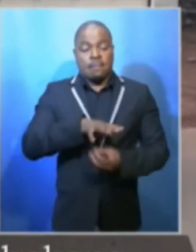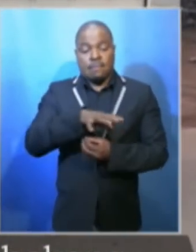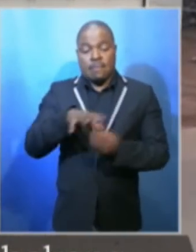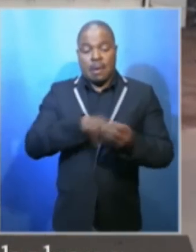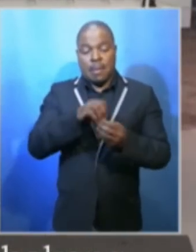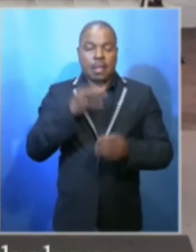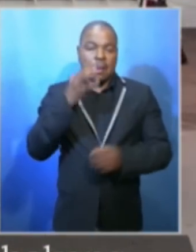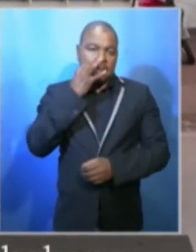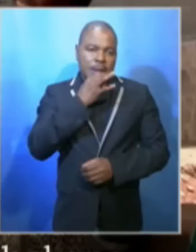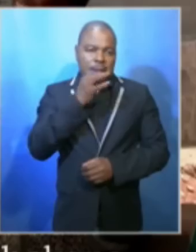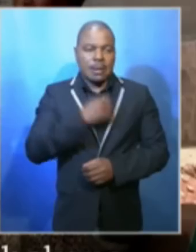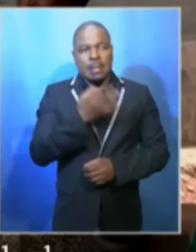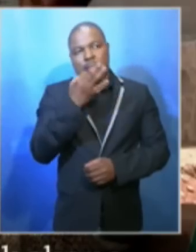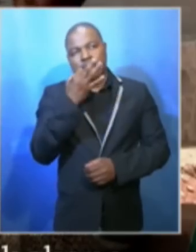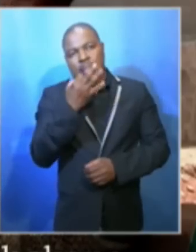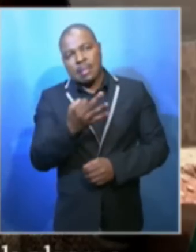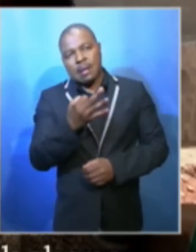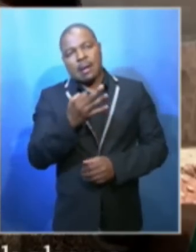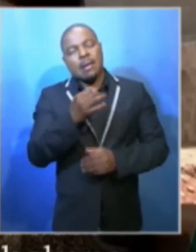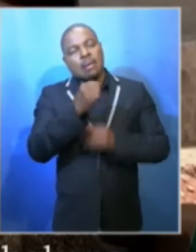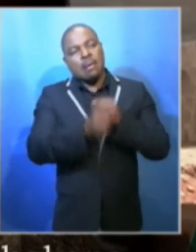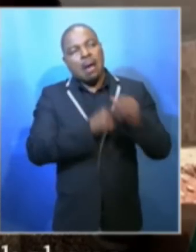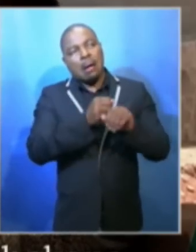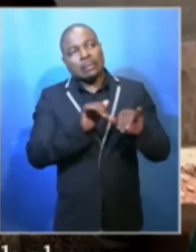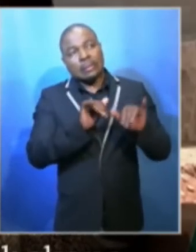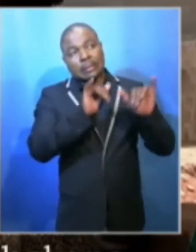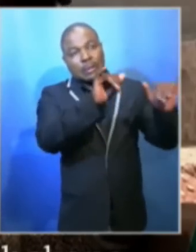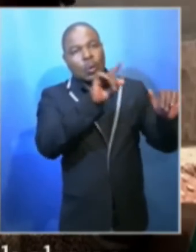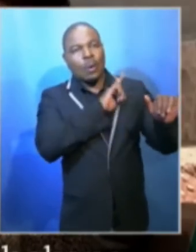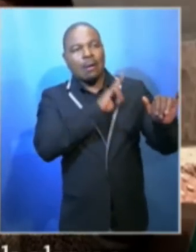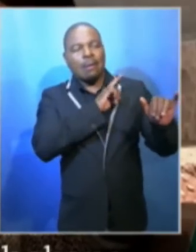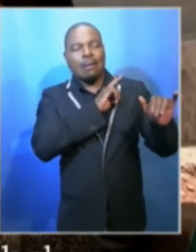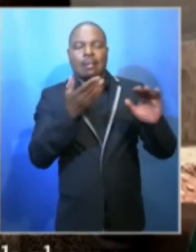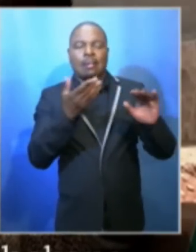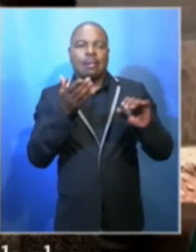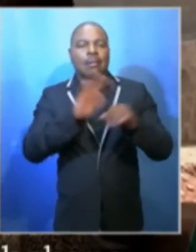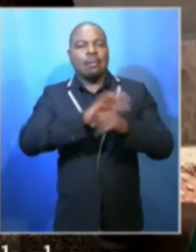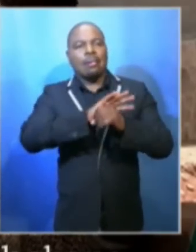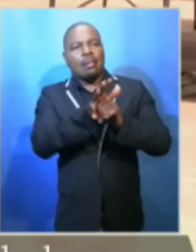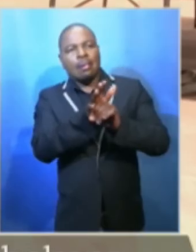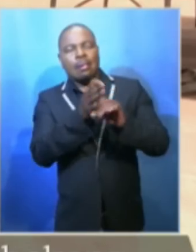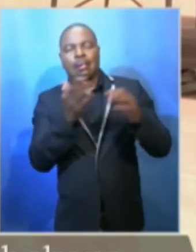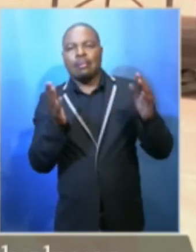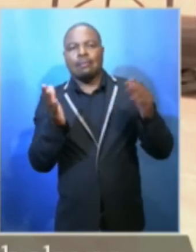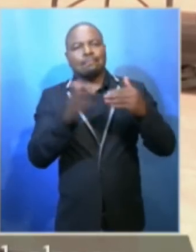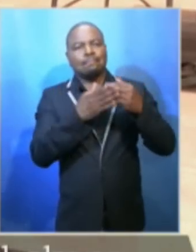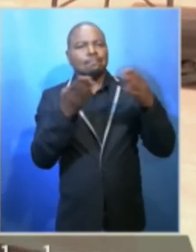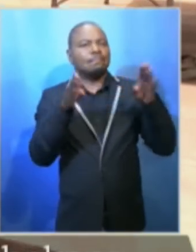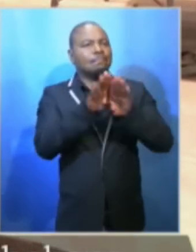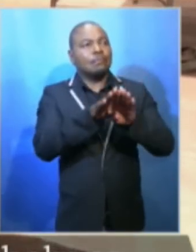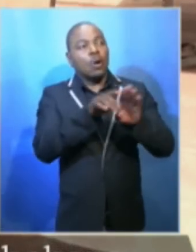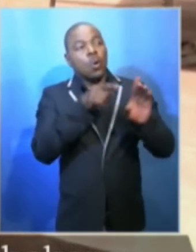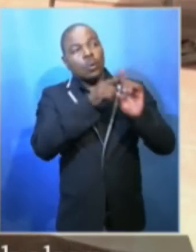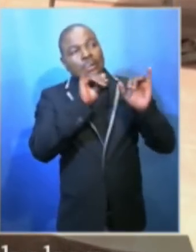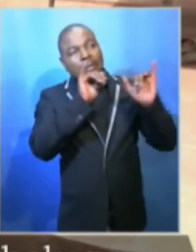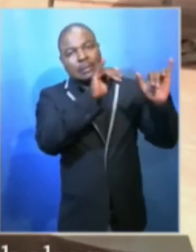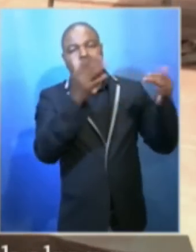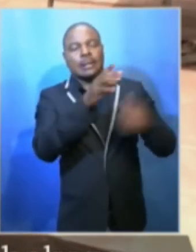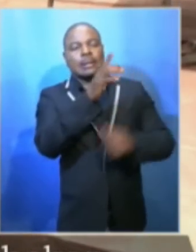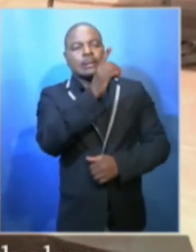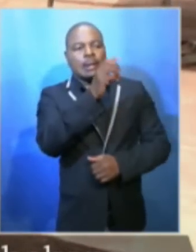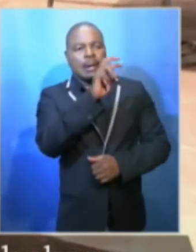3 ka paka ya go tswalelwa ga ditirelo ka ntlha ya COVID-19 a le kwa DRC. ba re se ne sa ba neela tsholofetso